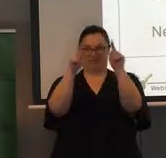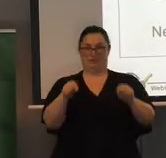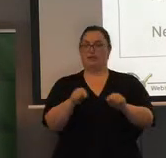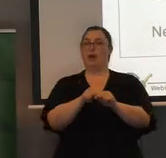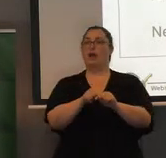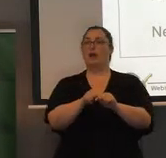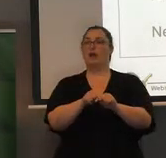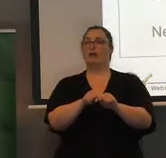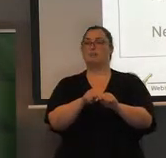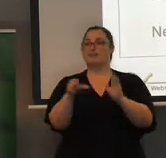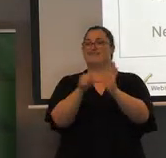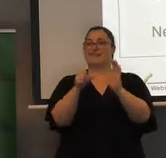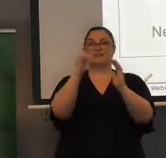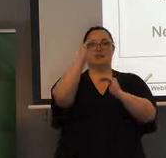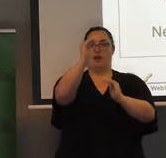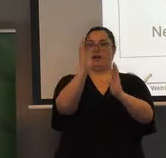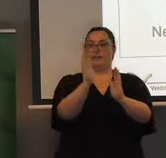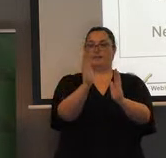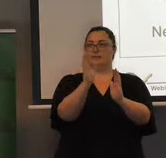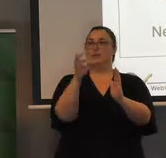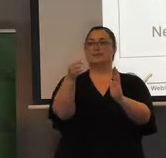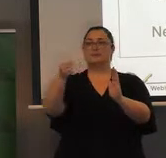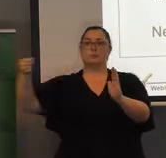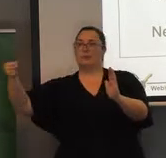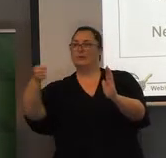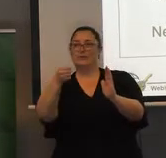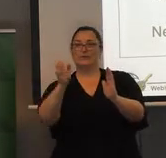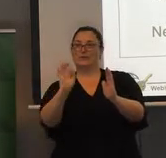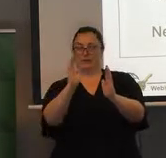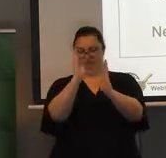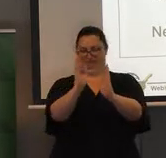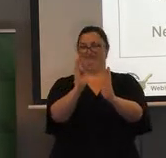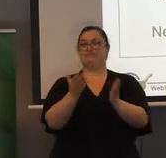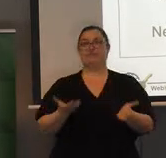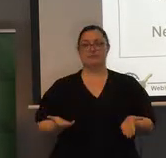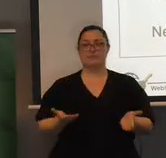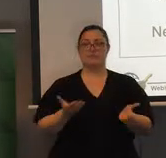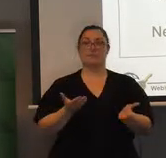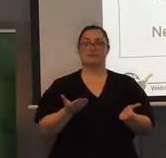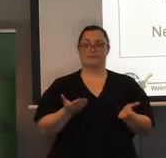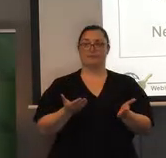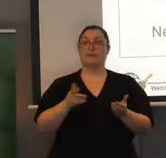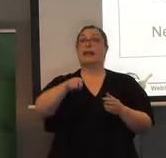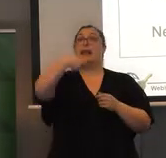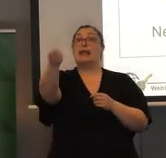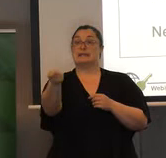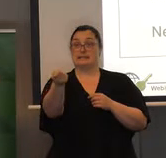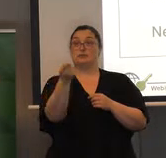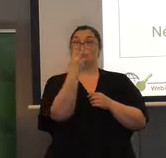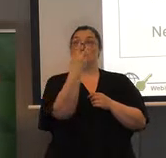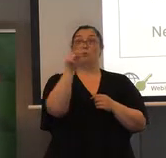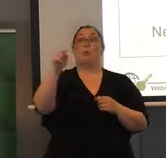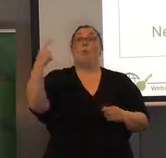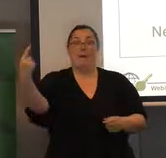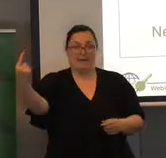was made with a fixed size rather than relative, so it didn't move to accommodate the larger text. In the next iteration of WCAG, which